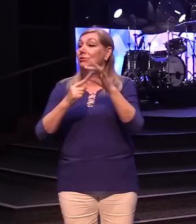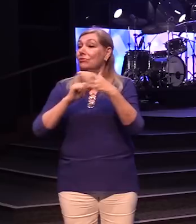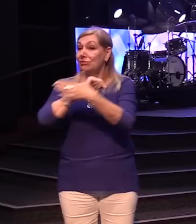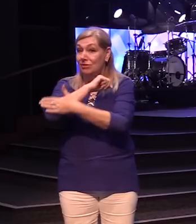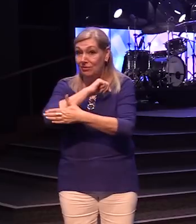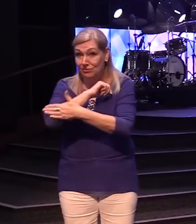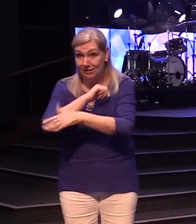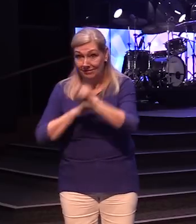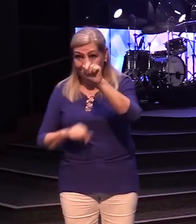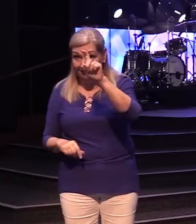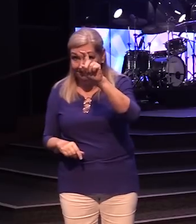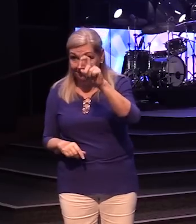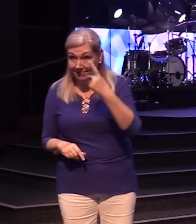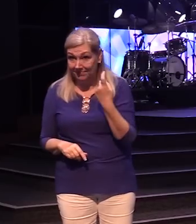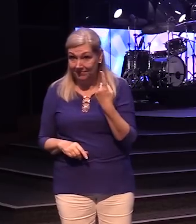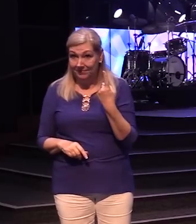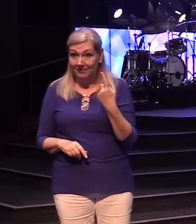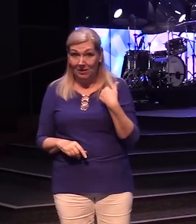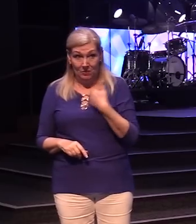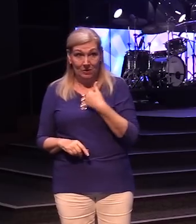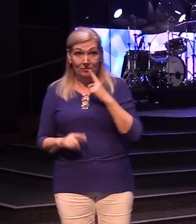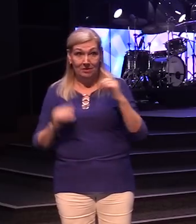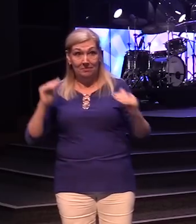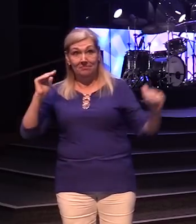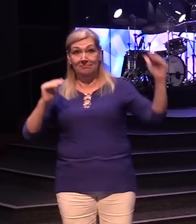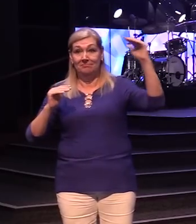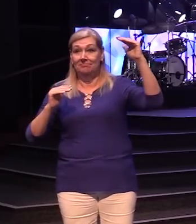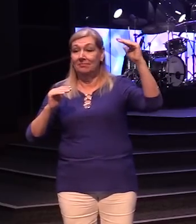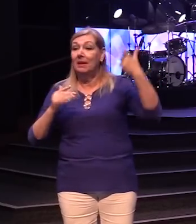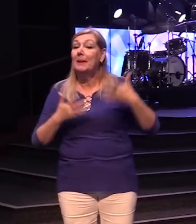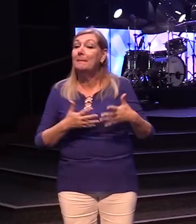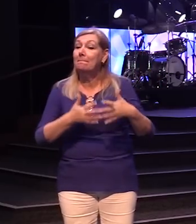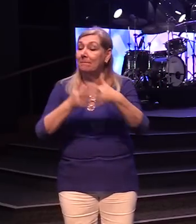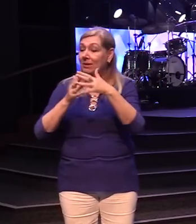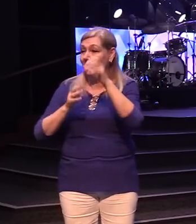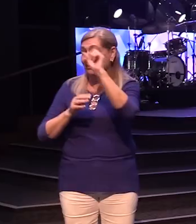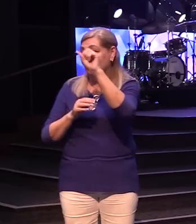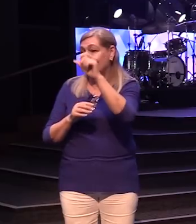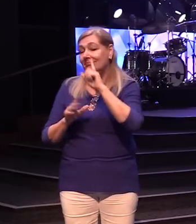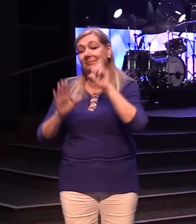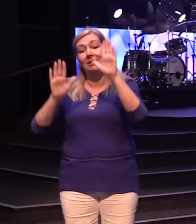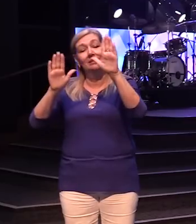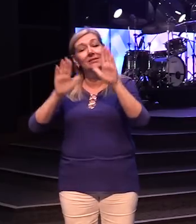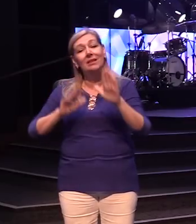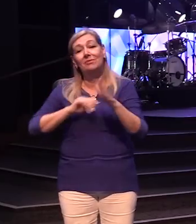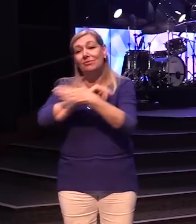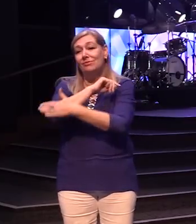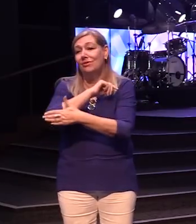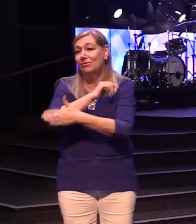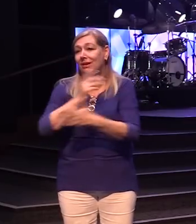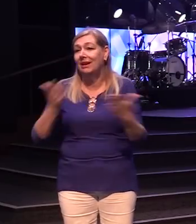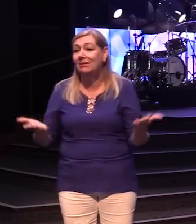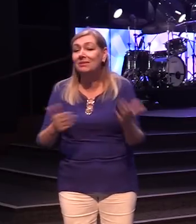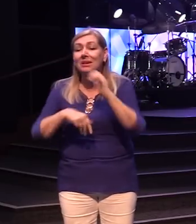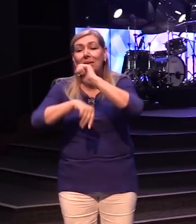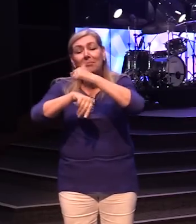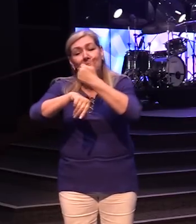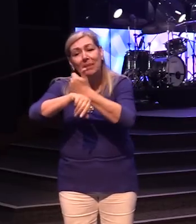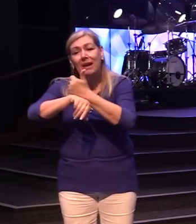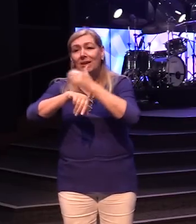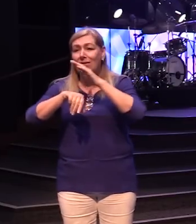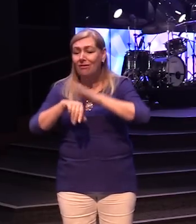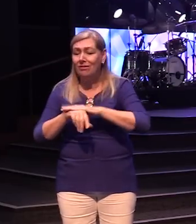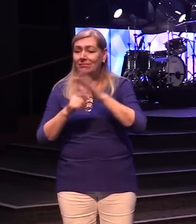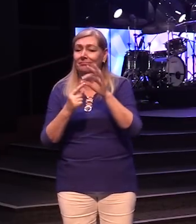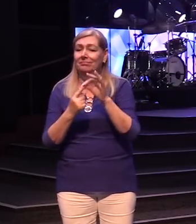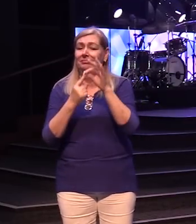In many ways, America is an exceptional country. It was built on an exceptional